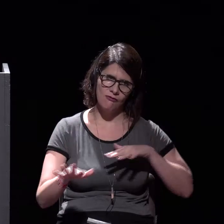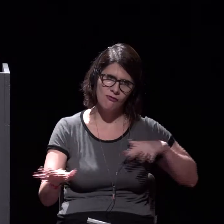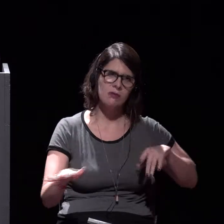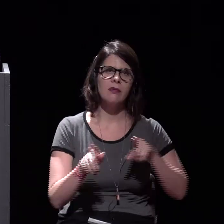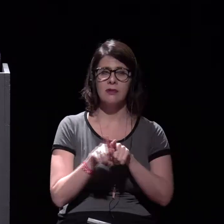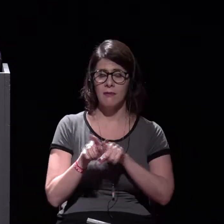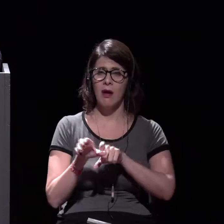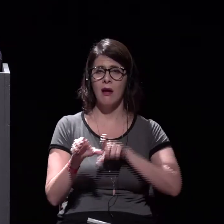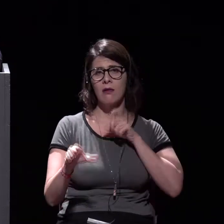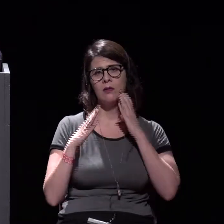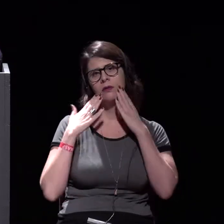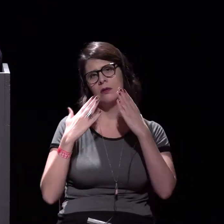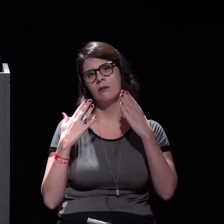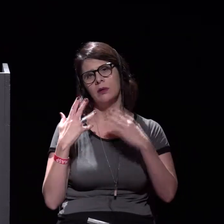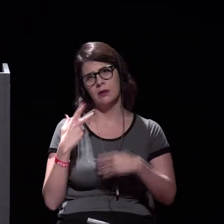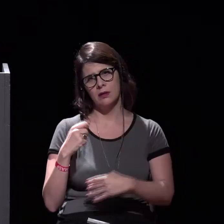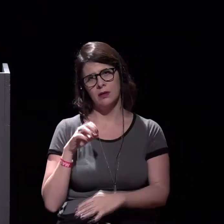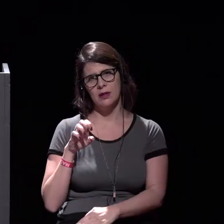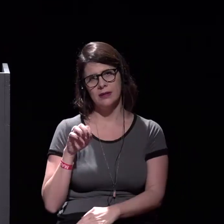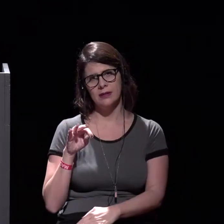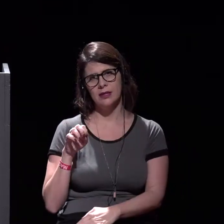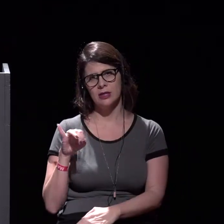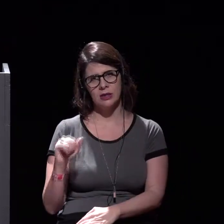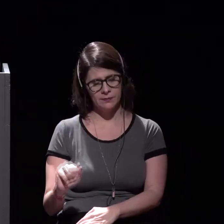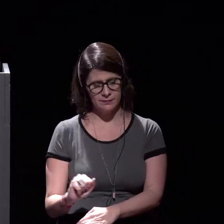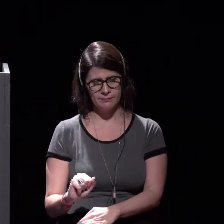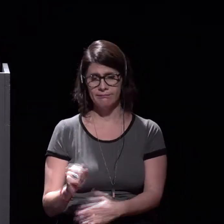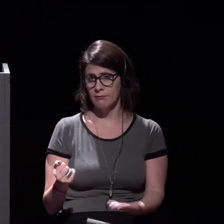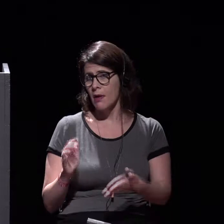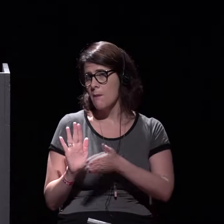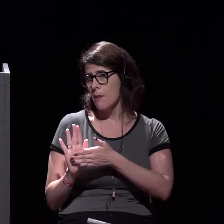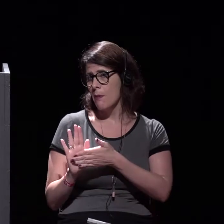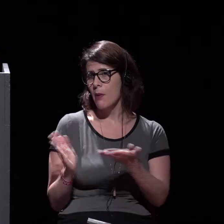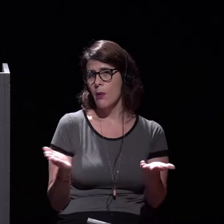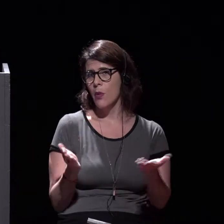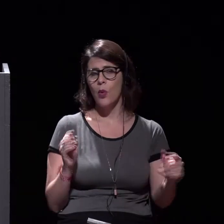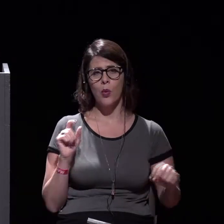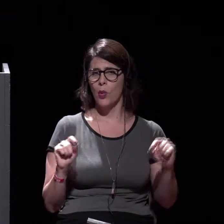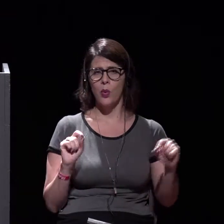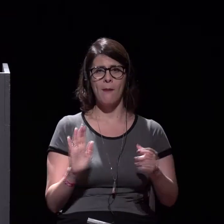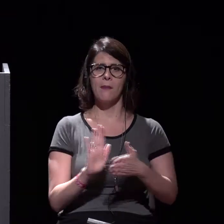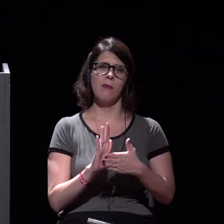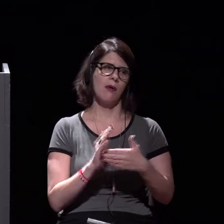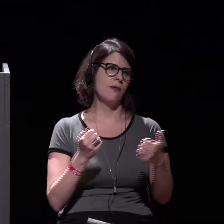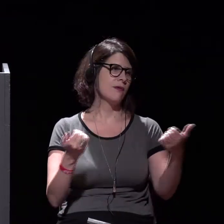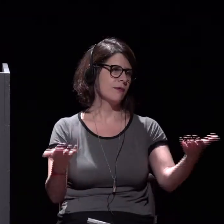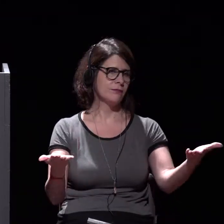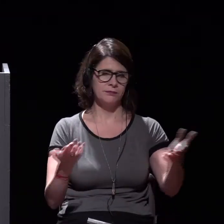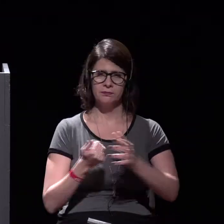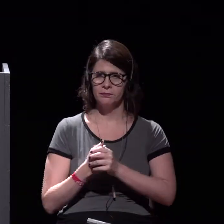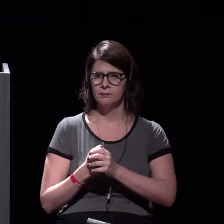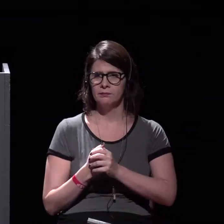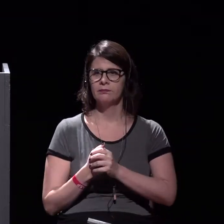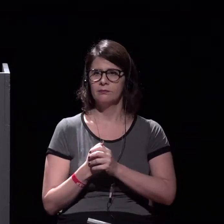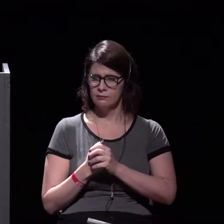So what I'd like to do is to propose that we take this autonomy in its filiation